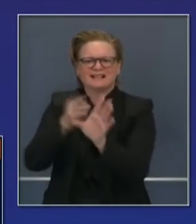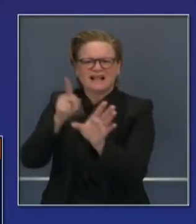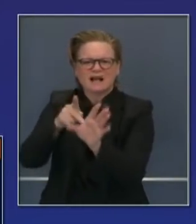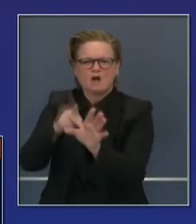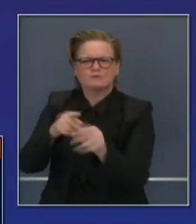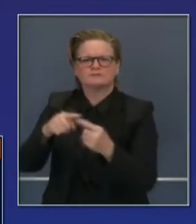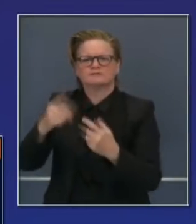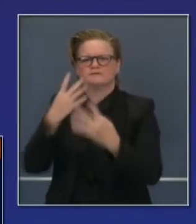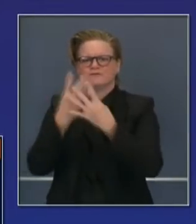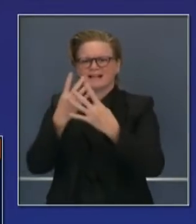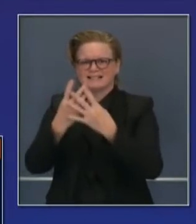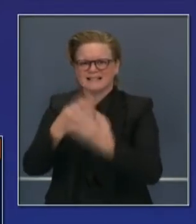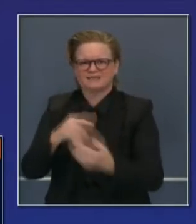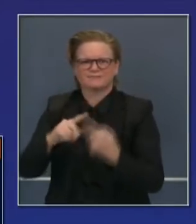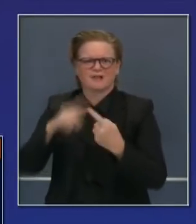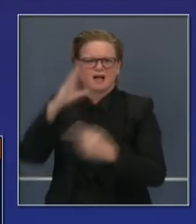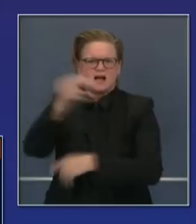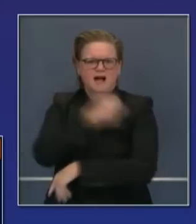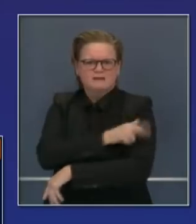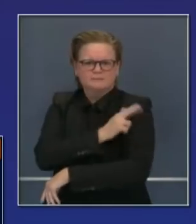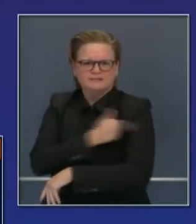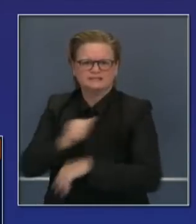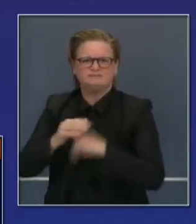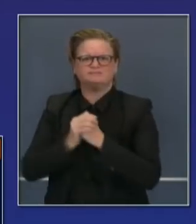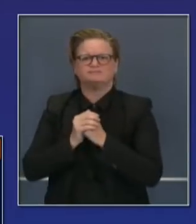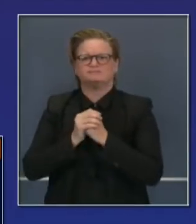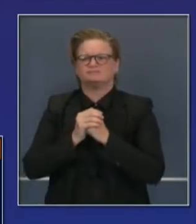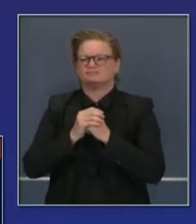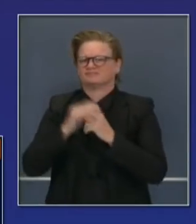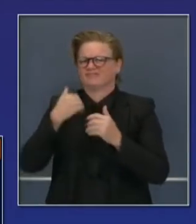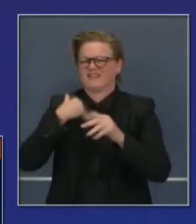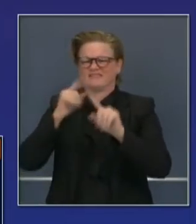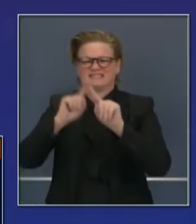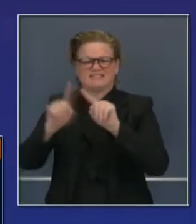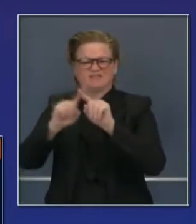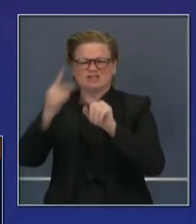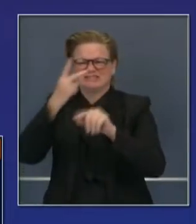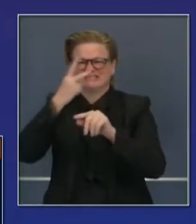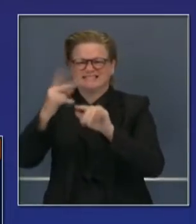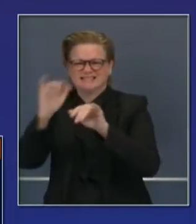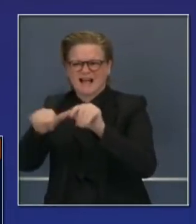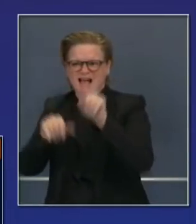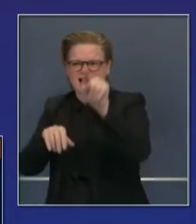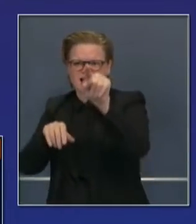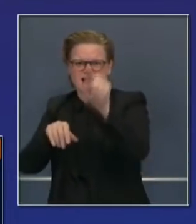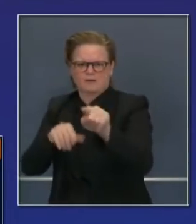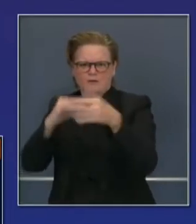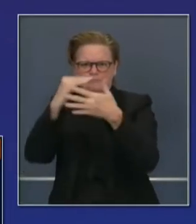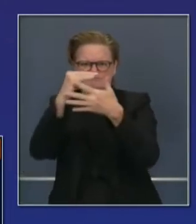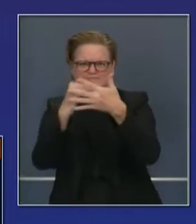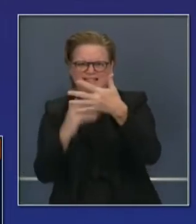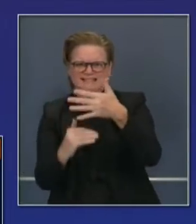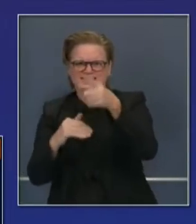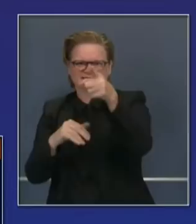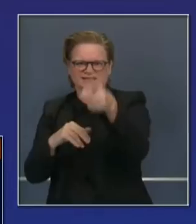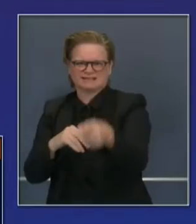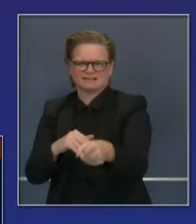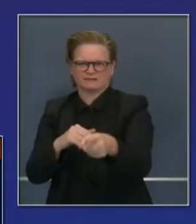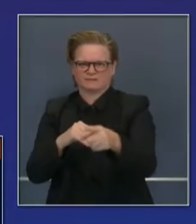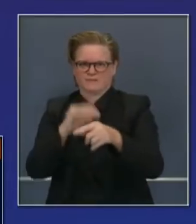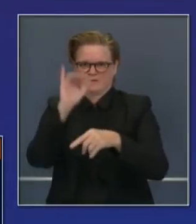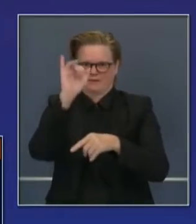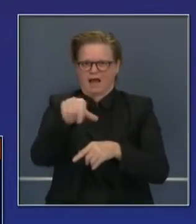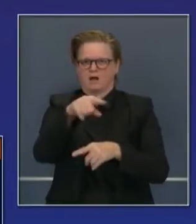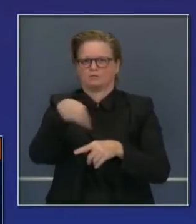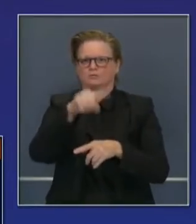similar settings, paramedics, EMTs, dialysis centers. So you get a sense of these tiers in terms of our prioritization